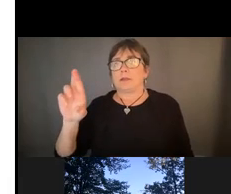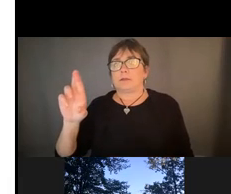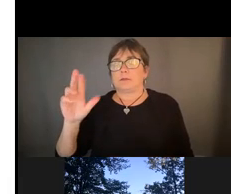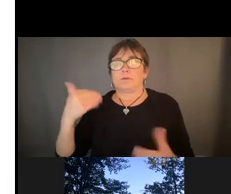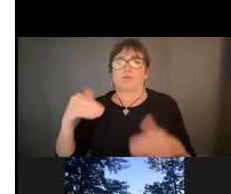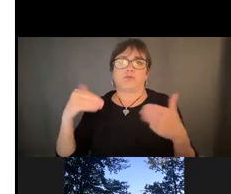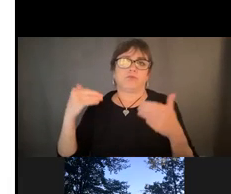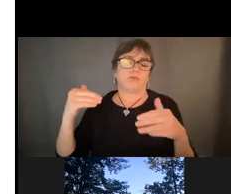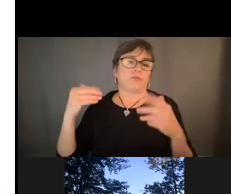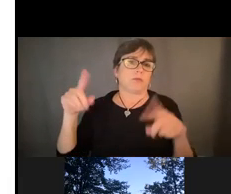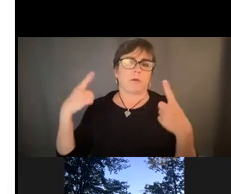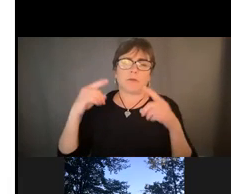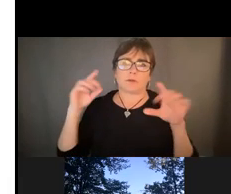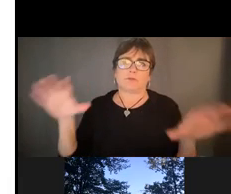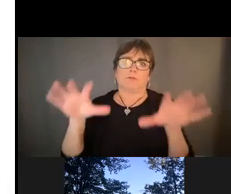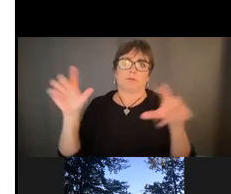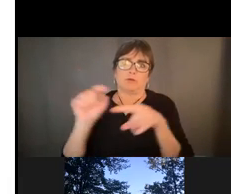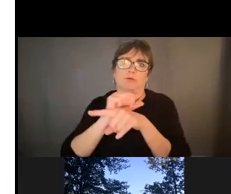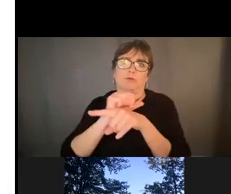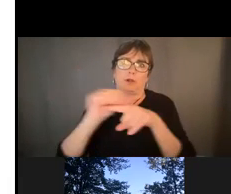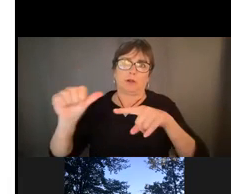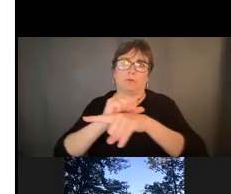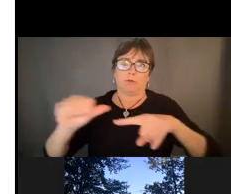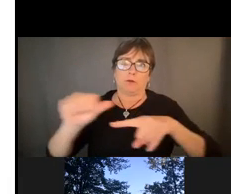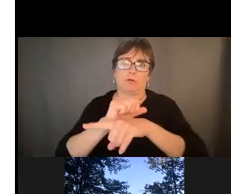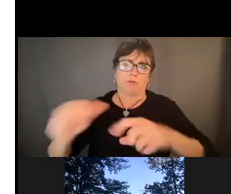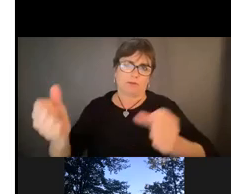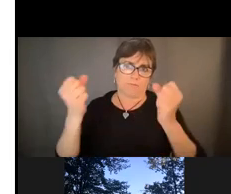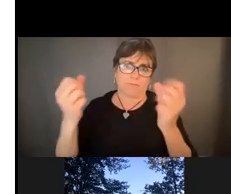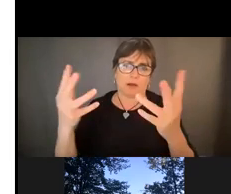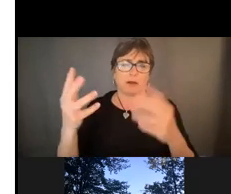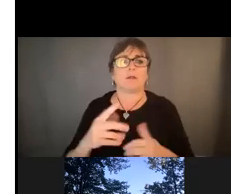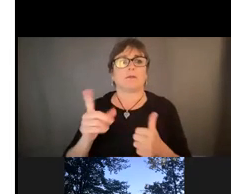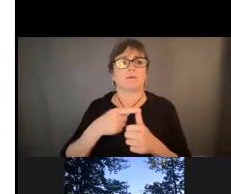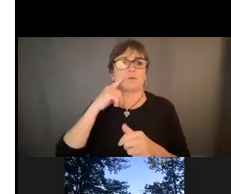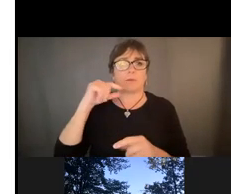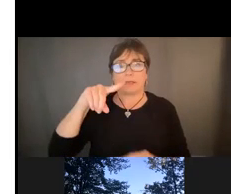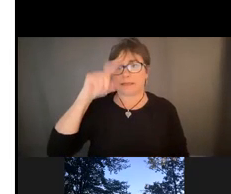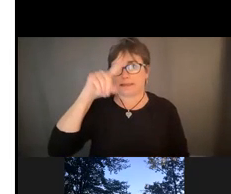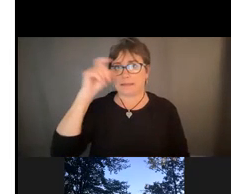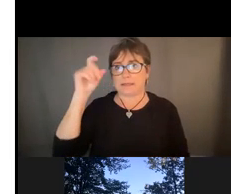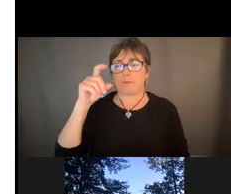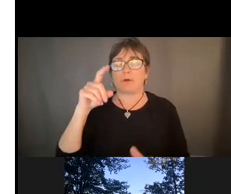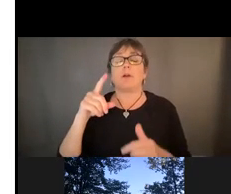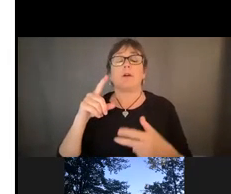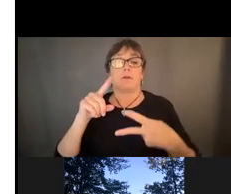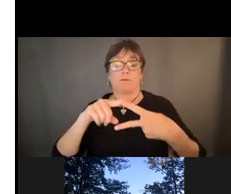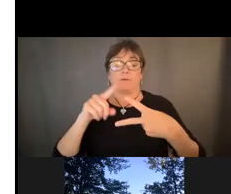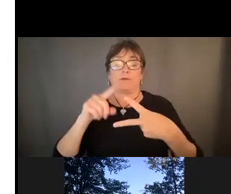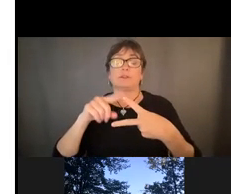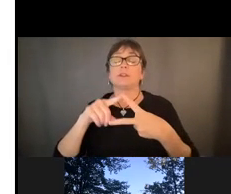trainings. And so they have two scheduled for this summer. One's on assistive tech and one is on